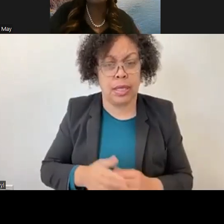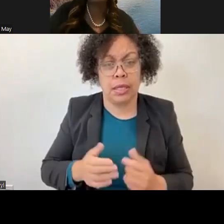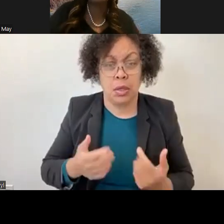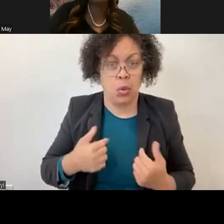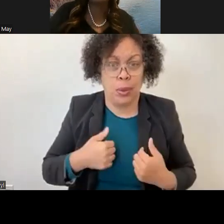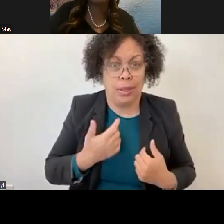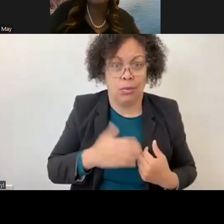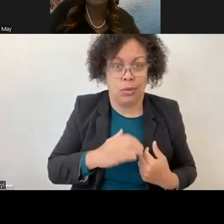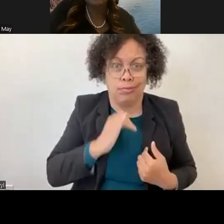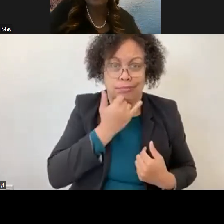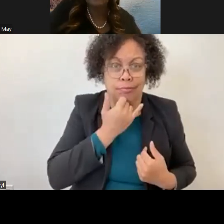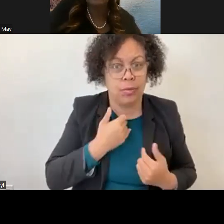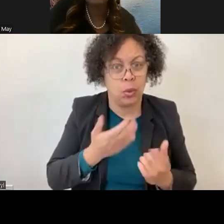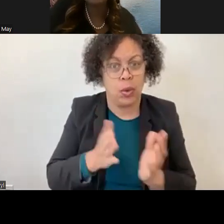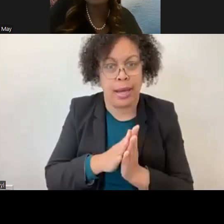right.